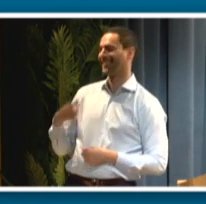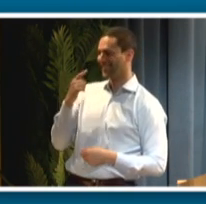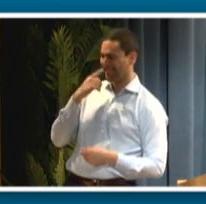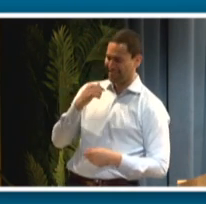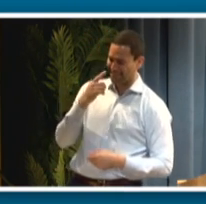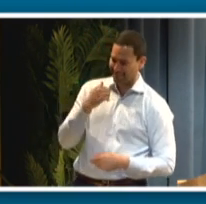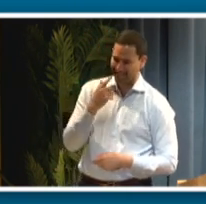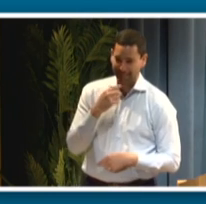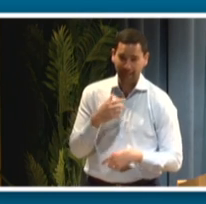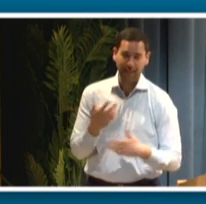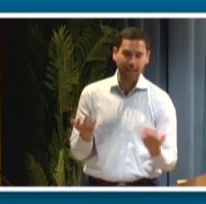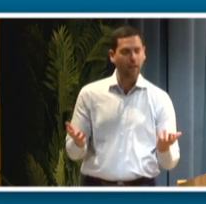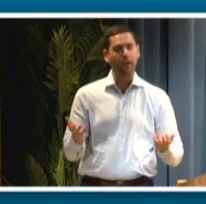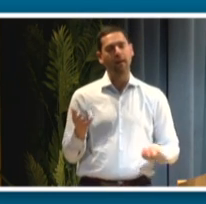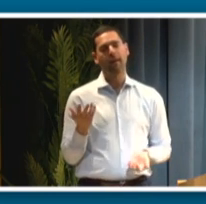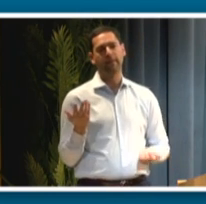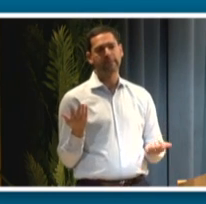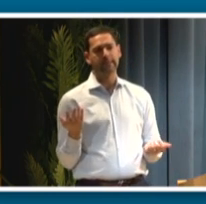Okay. You know,